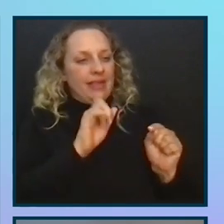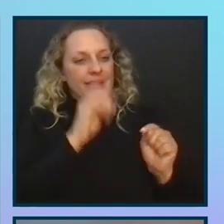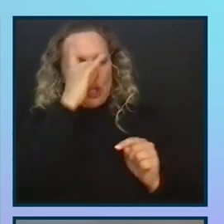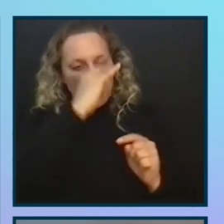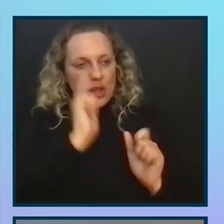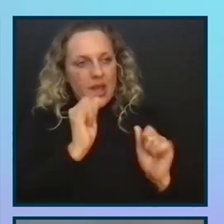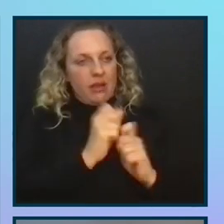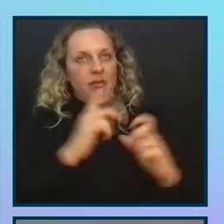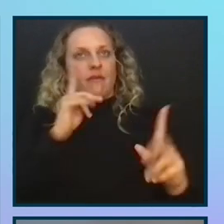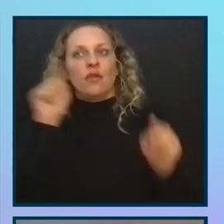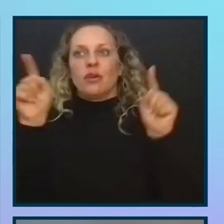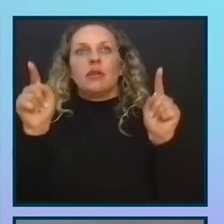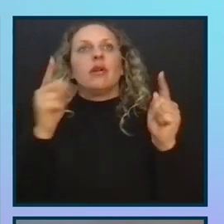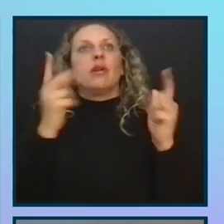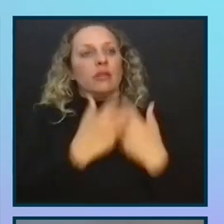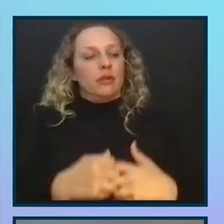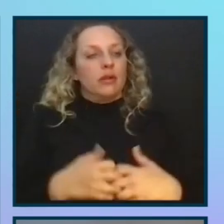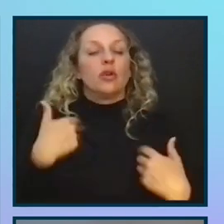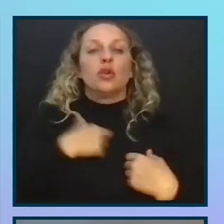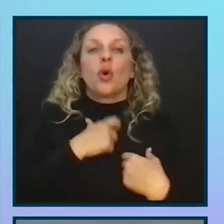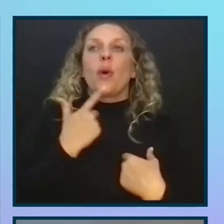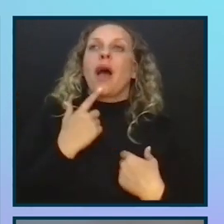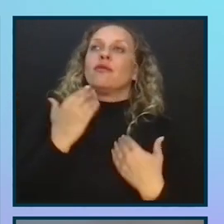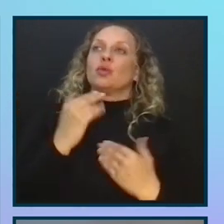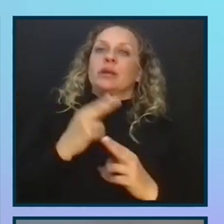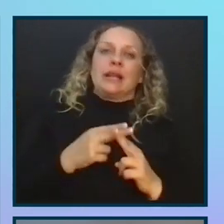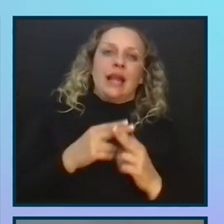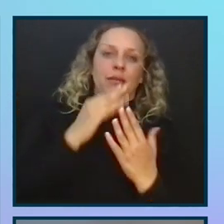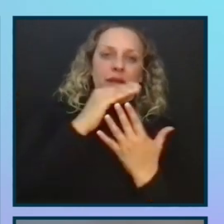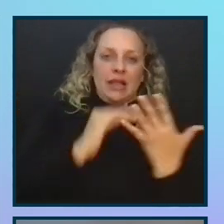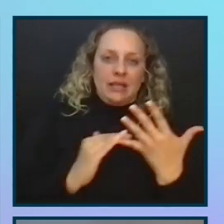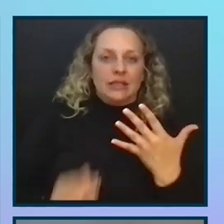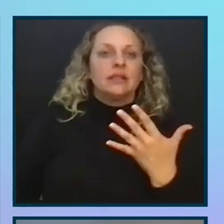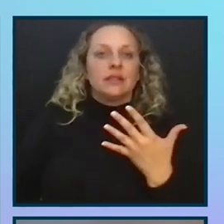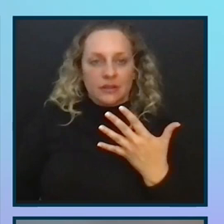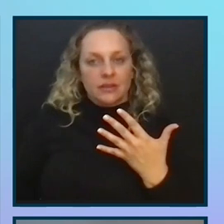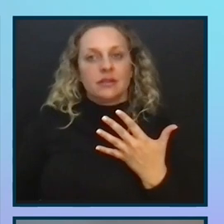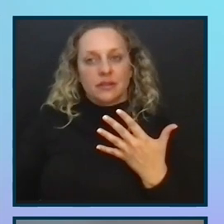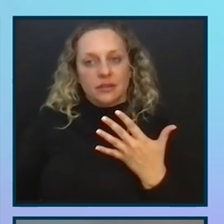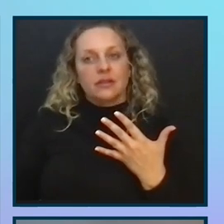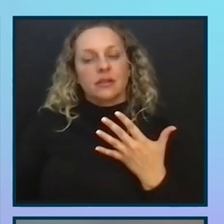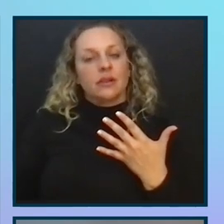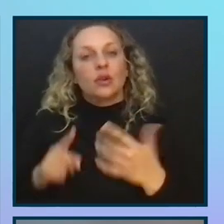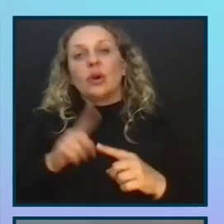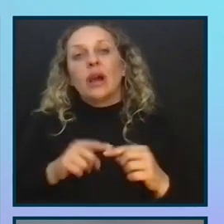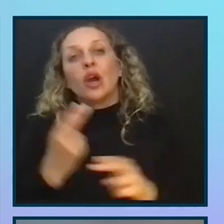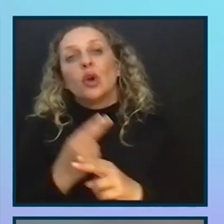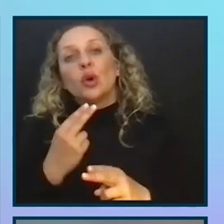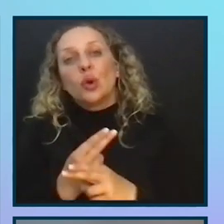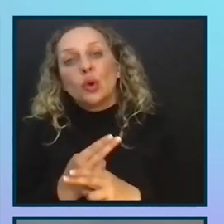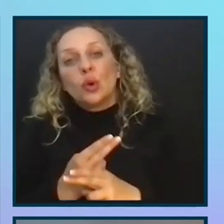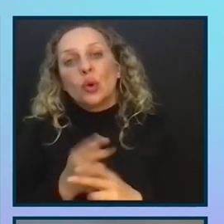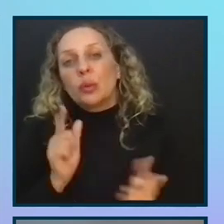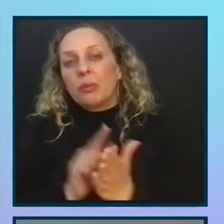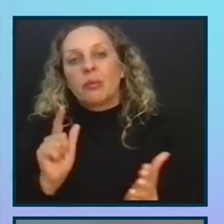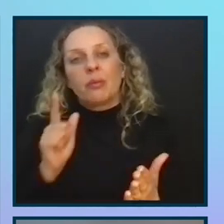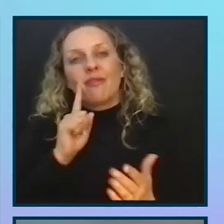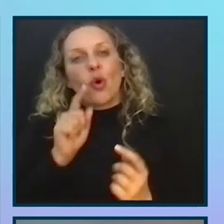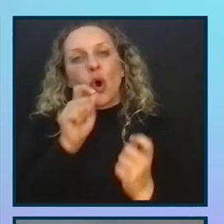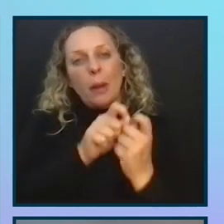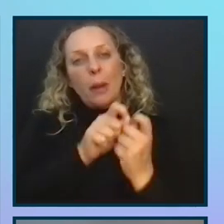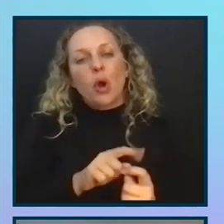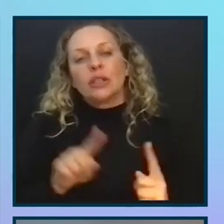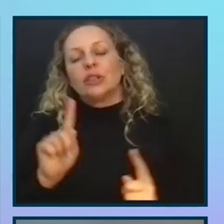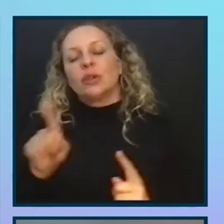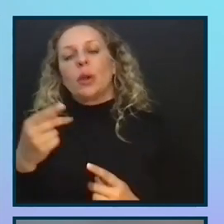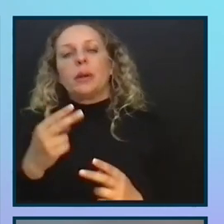these questions, we created a restricted names list. This name list doesn't mean that you can't use these names for components. It just